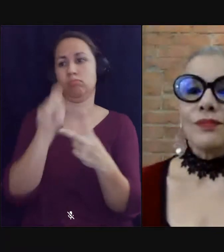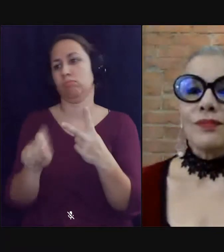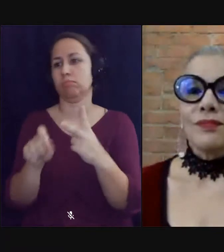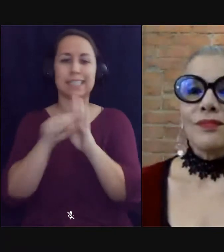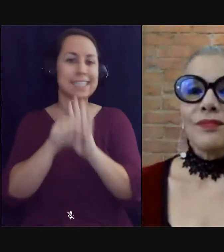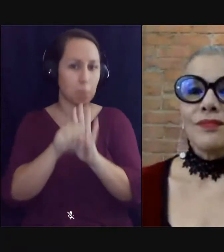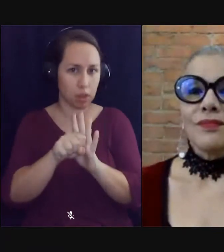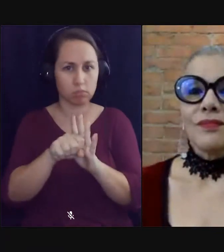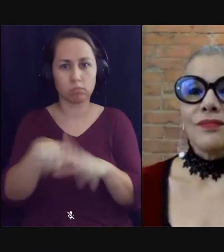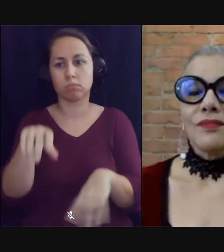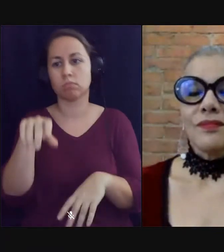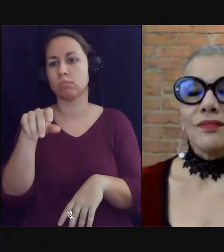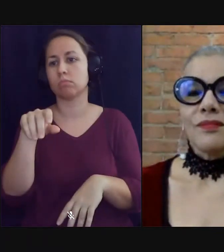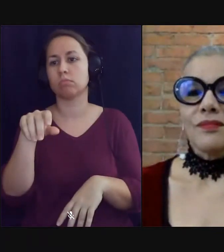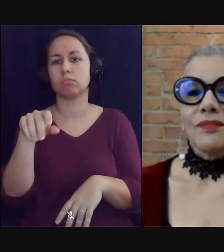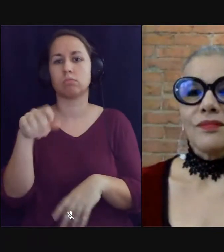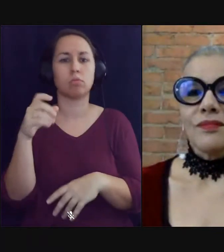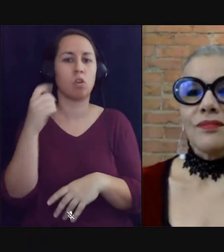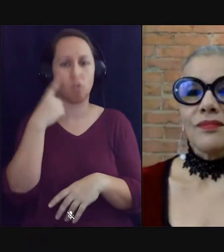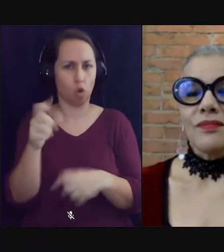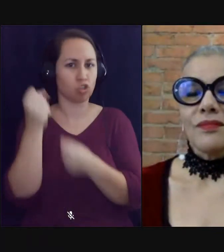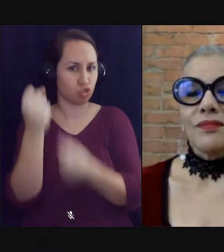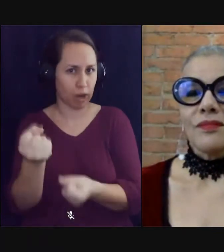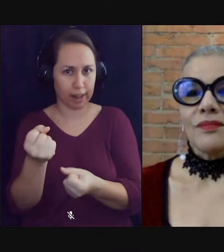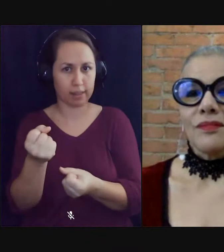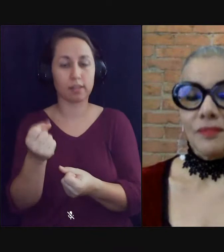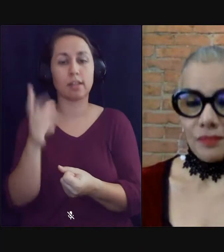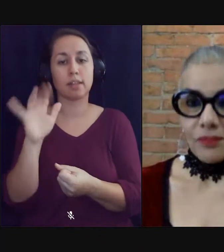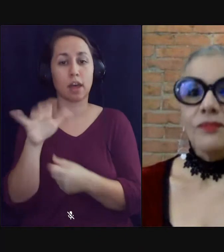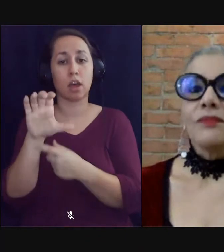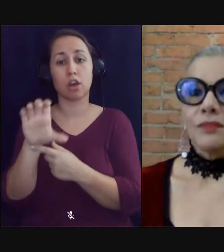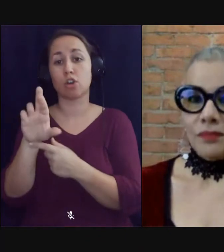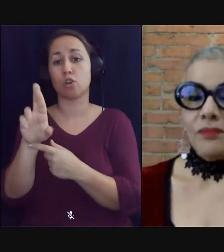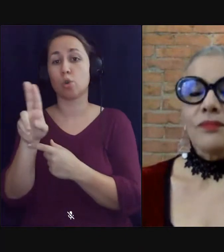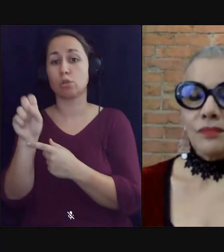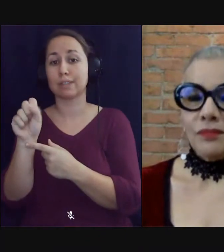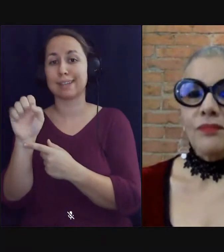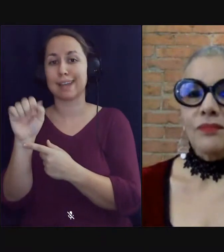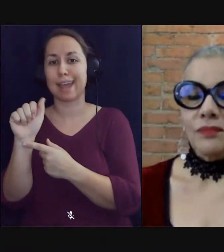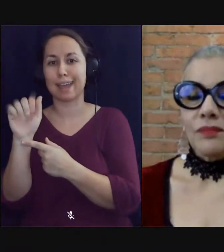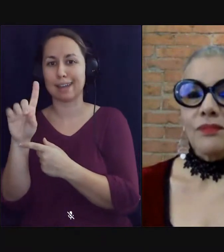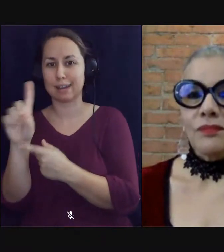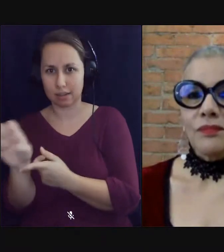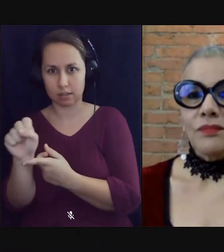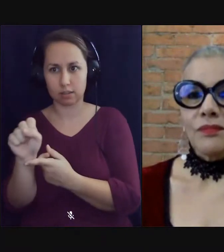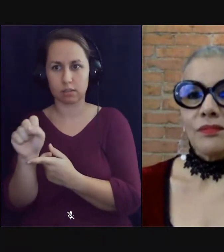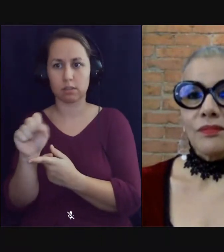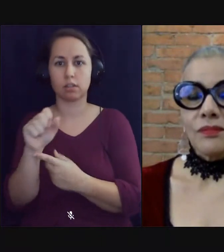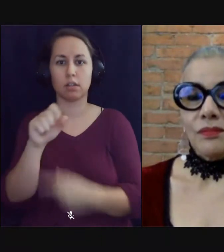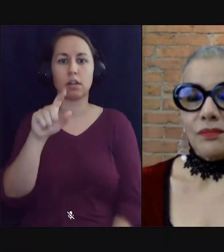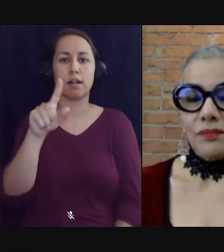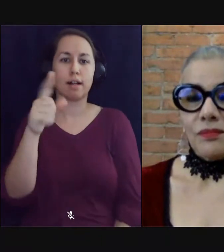symbolism, strength, are the Crusades. So, you know, the 11th and 12th